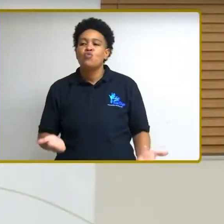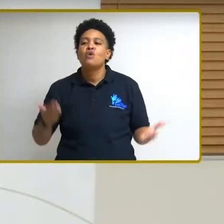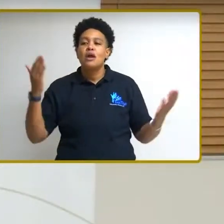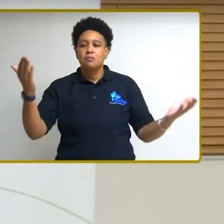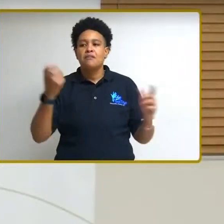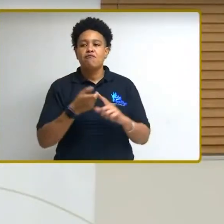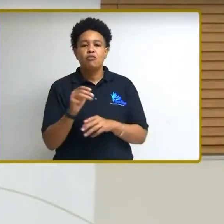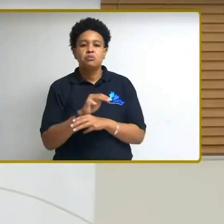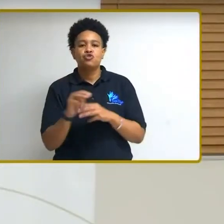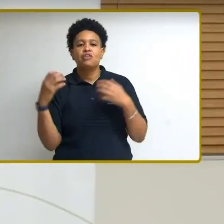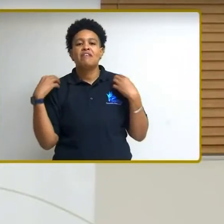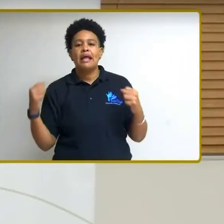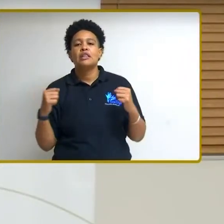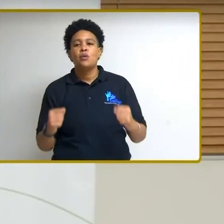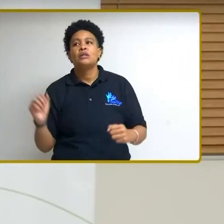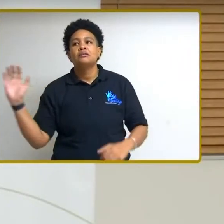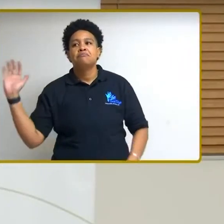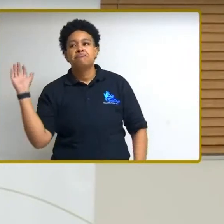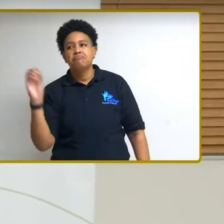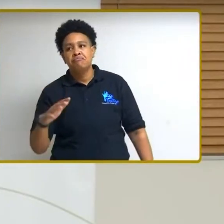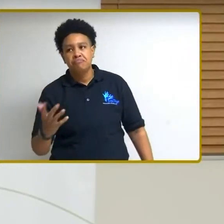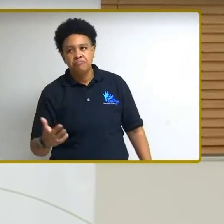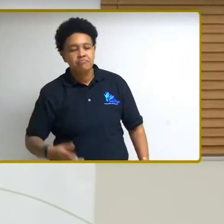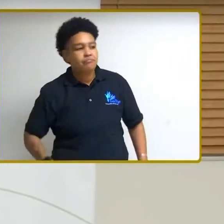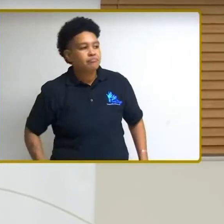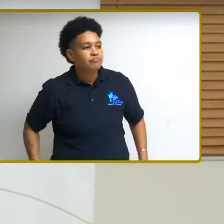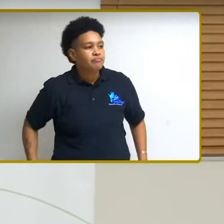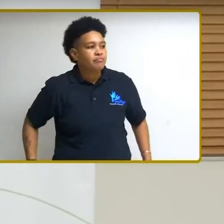recommendation from the Ministry of Health and Wellness as well.